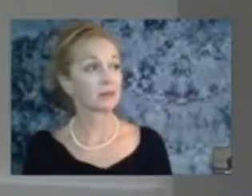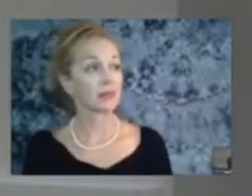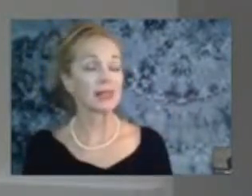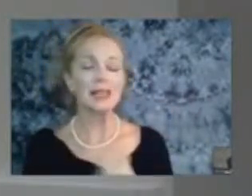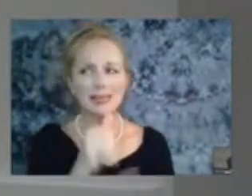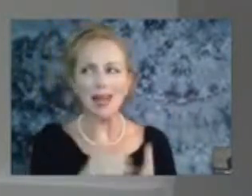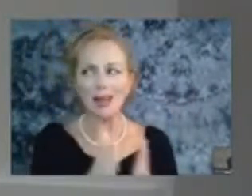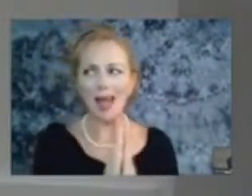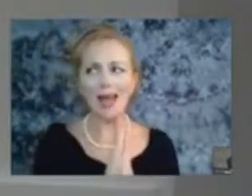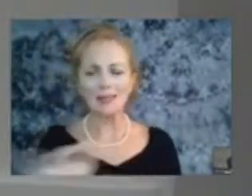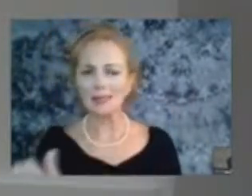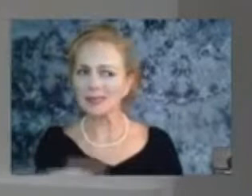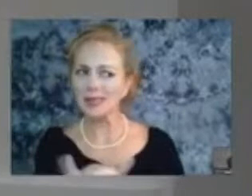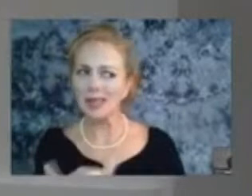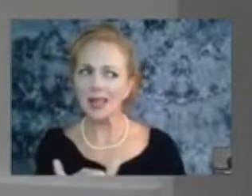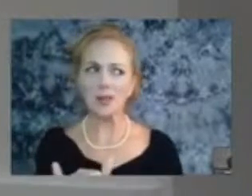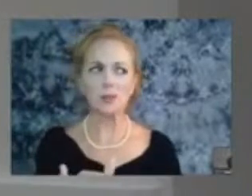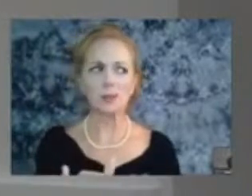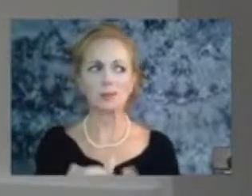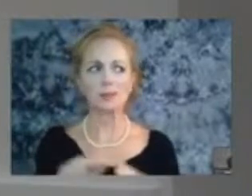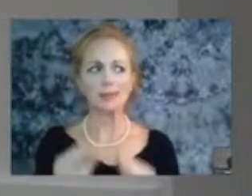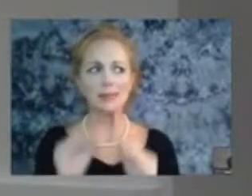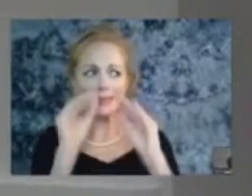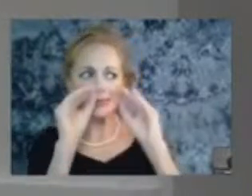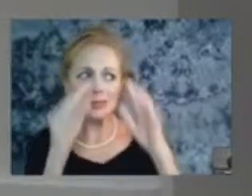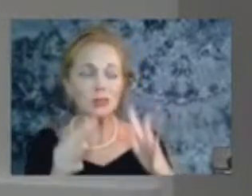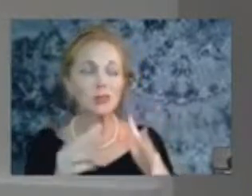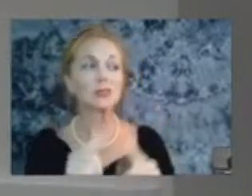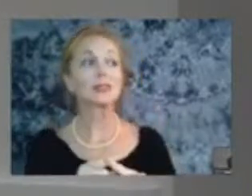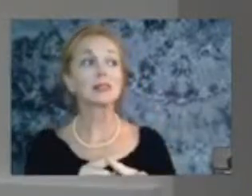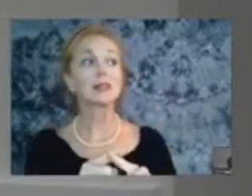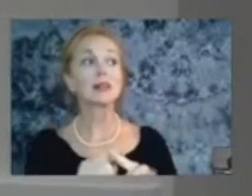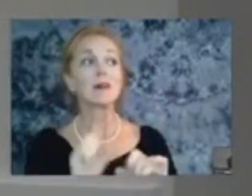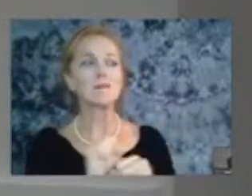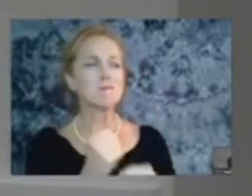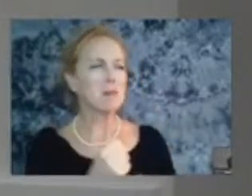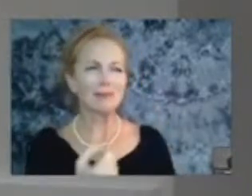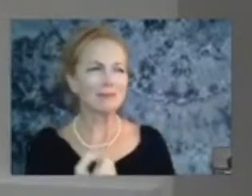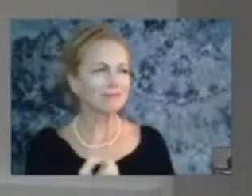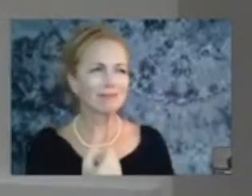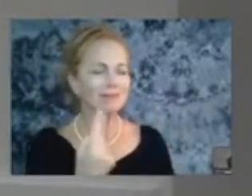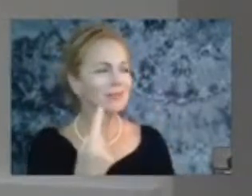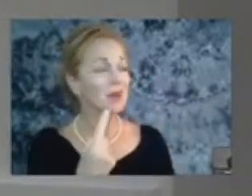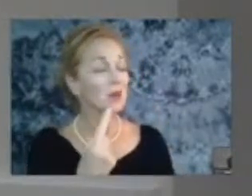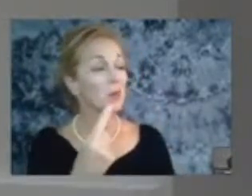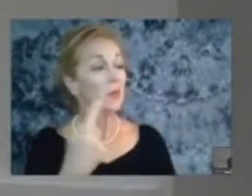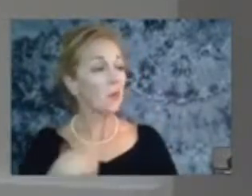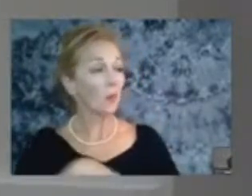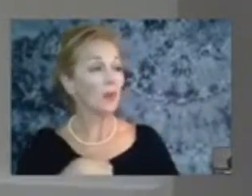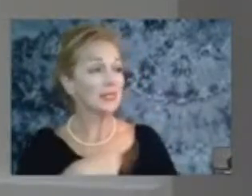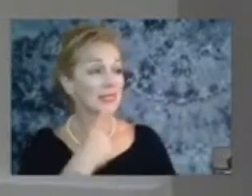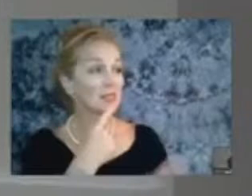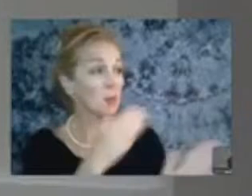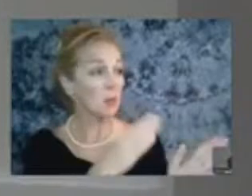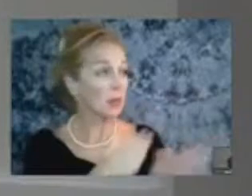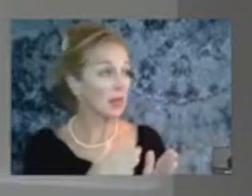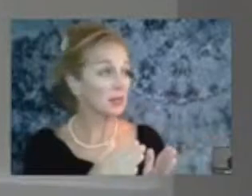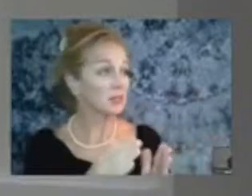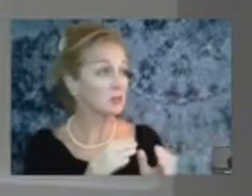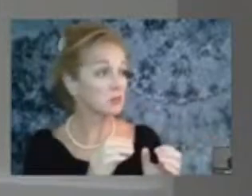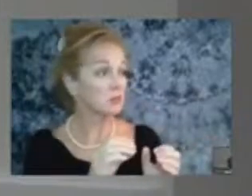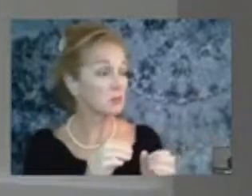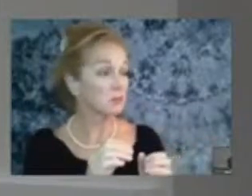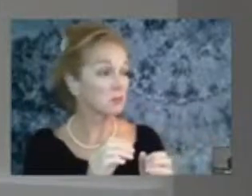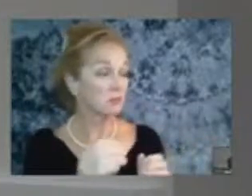volume as, for example, teachers, it made all the sense in the world that when we said we're planning on bringing students back to classes